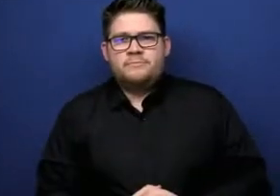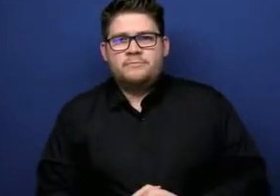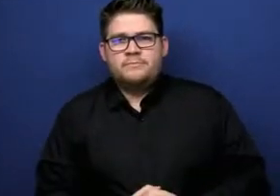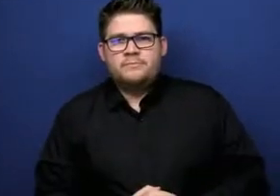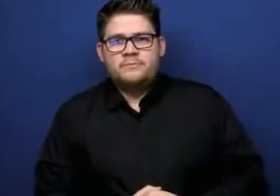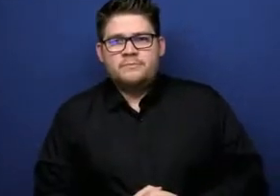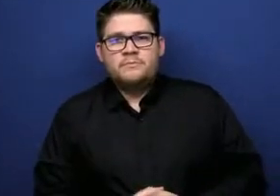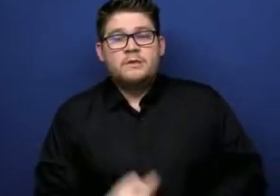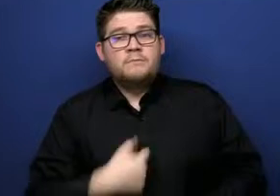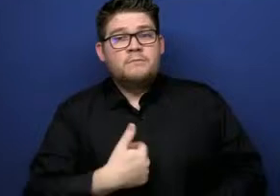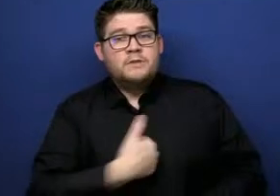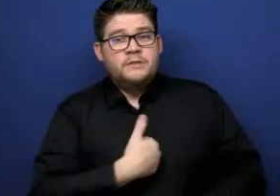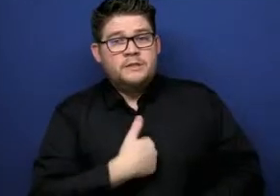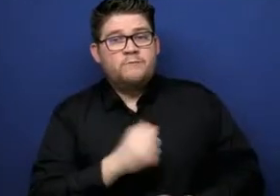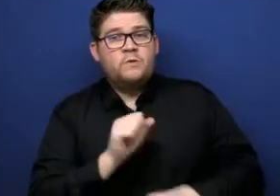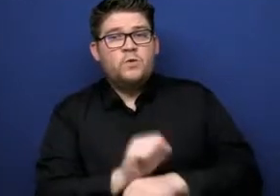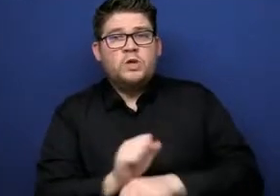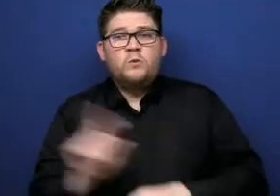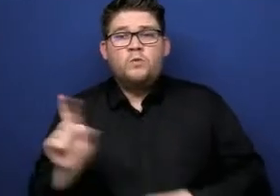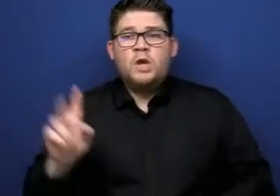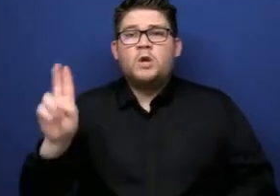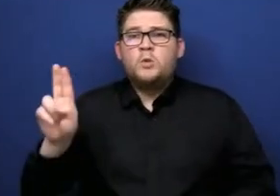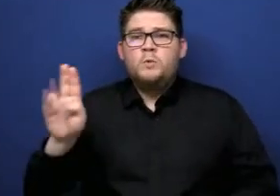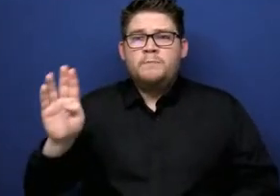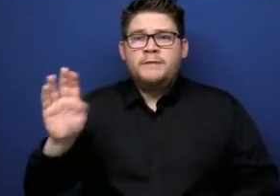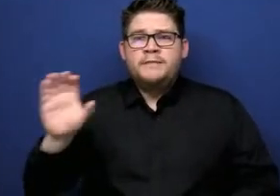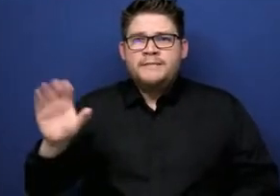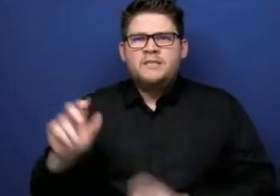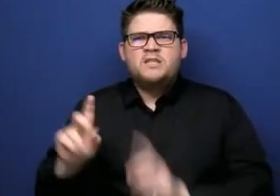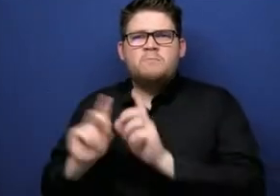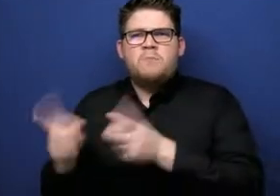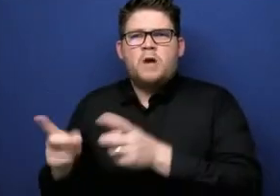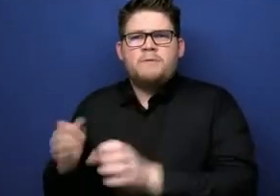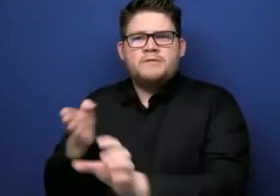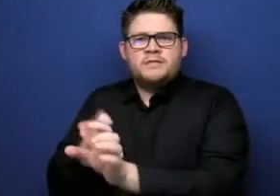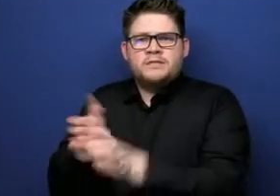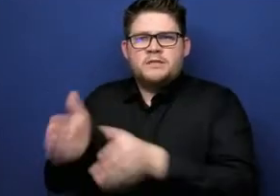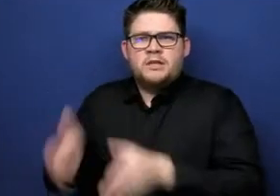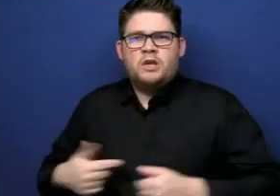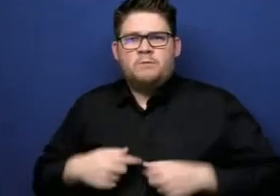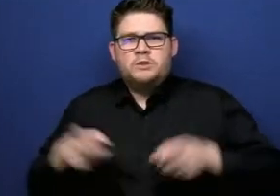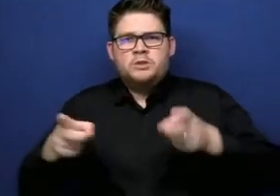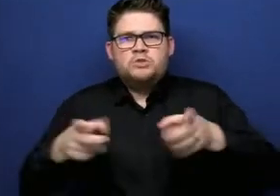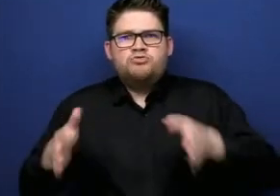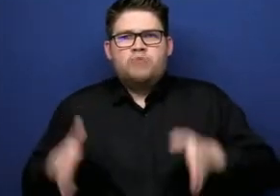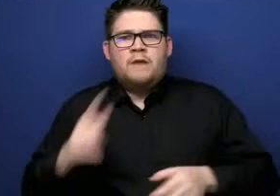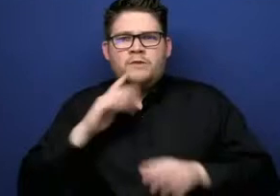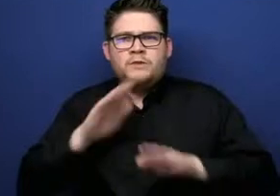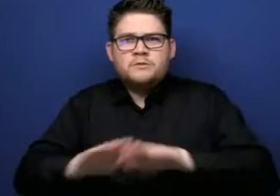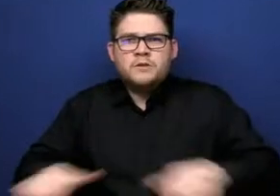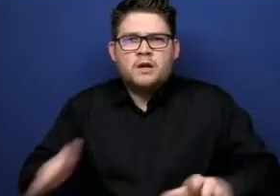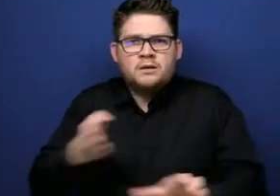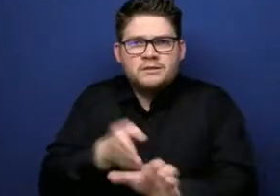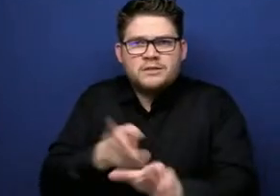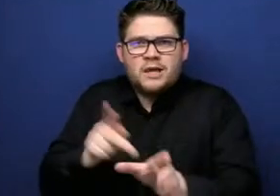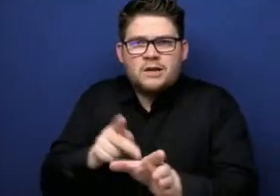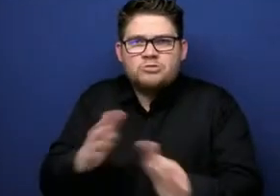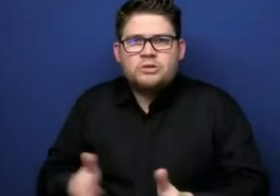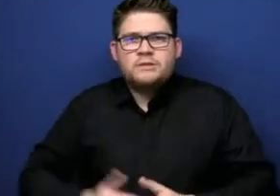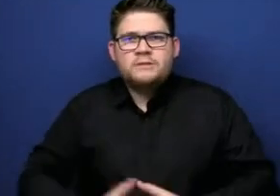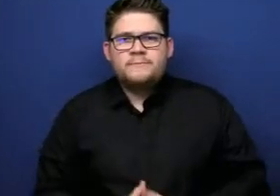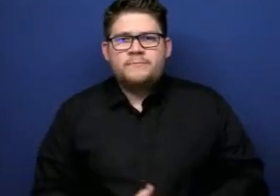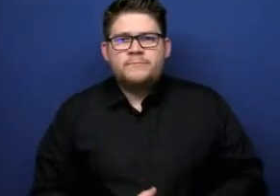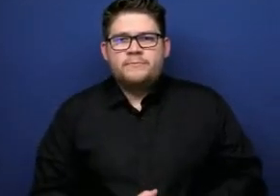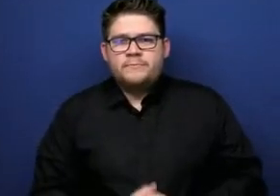of Psychiatry, as director of child psychiatry. As fate would have it, Dr. Rudolf Verba